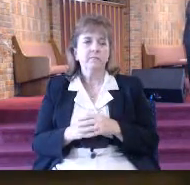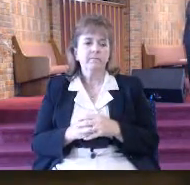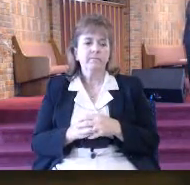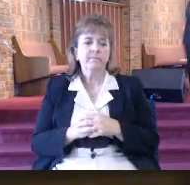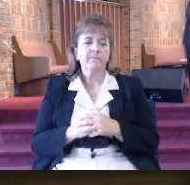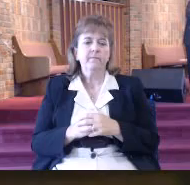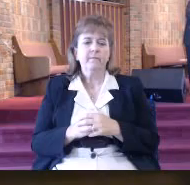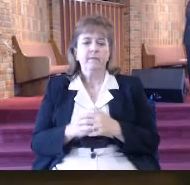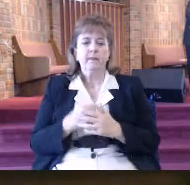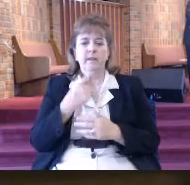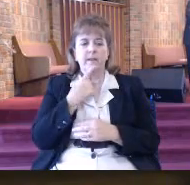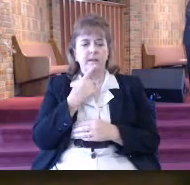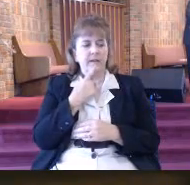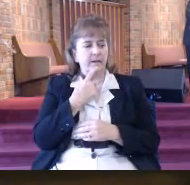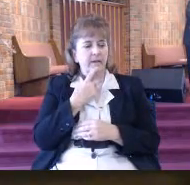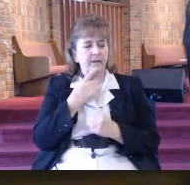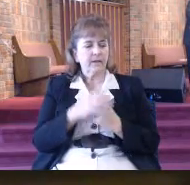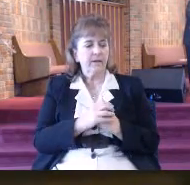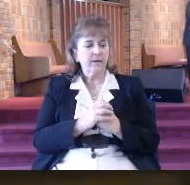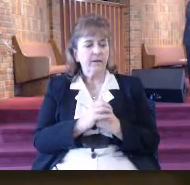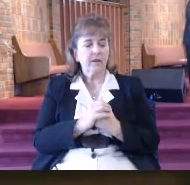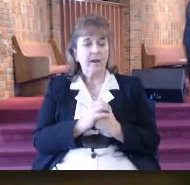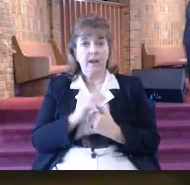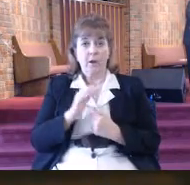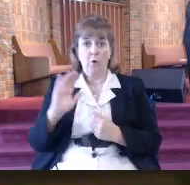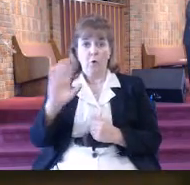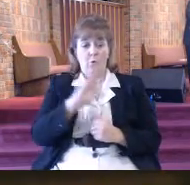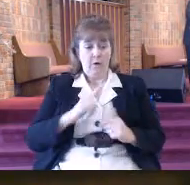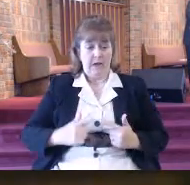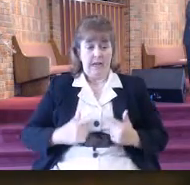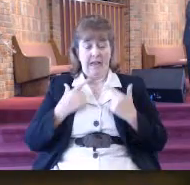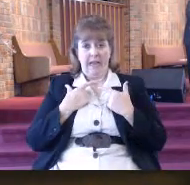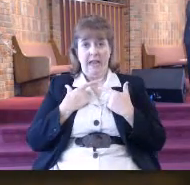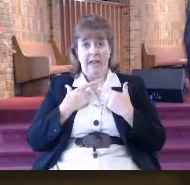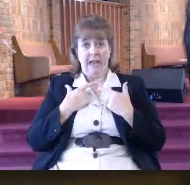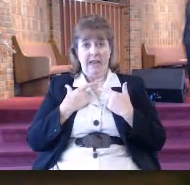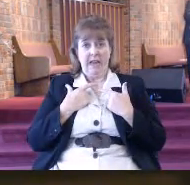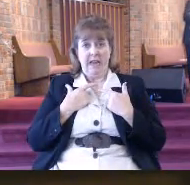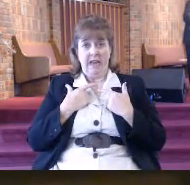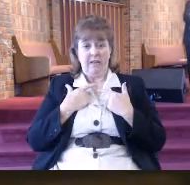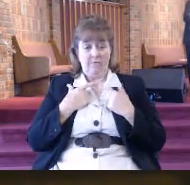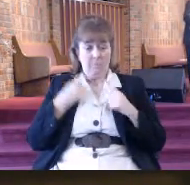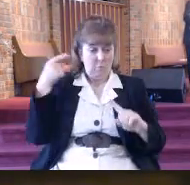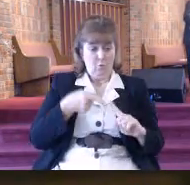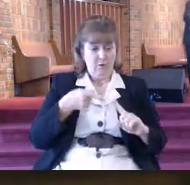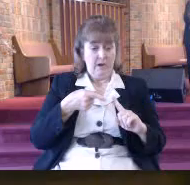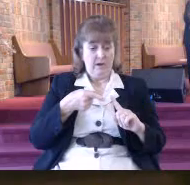One's life does not consist in the abundance of the things he possesses.